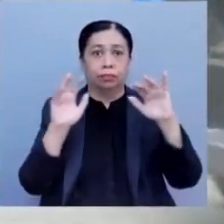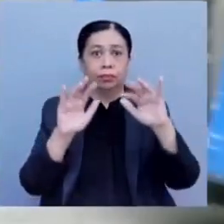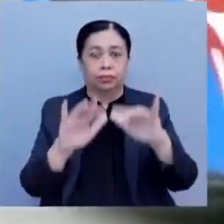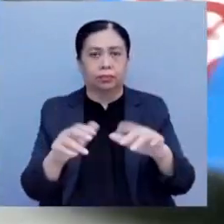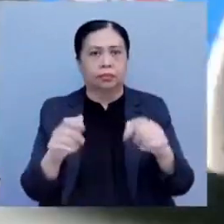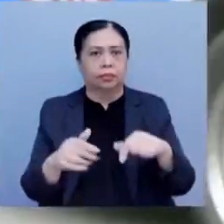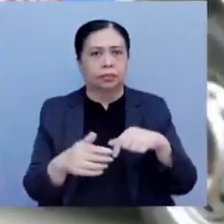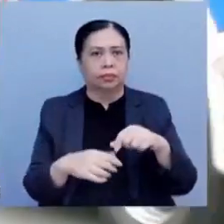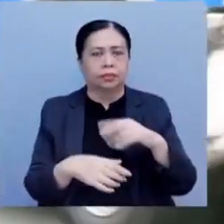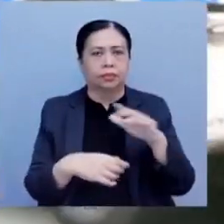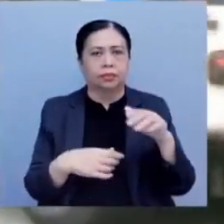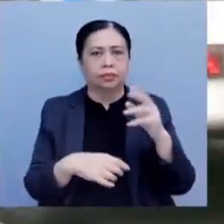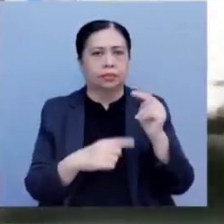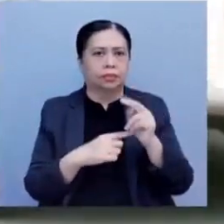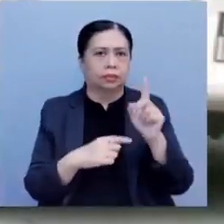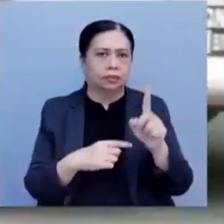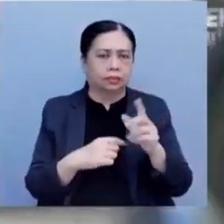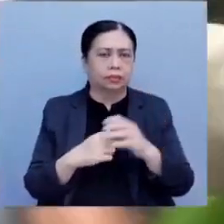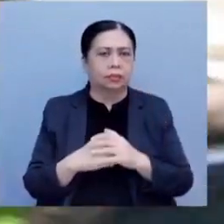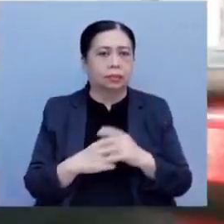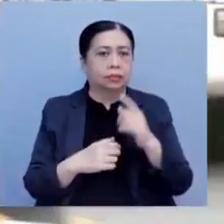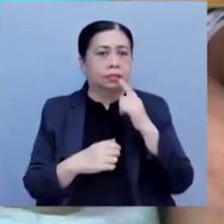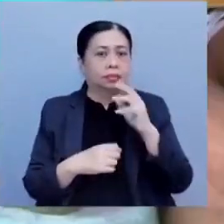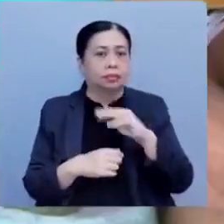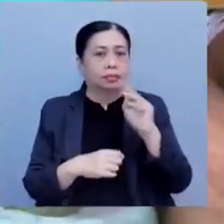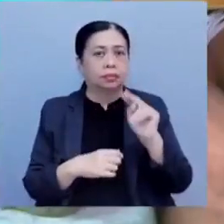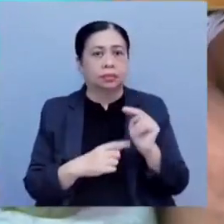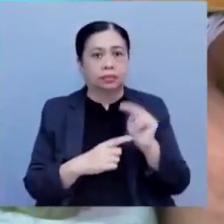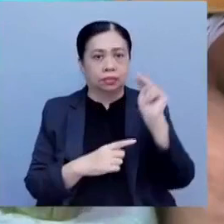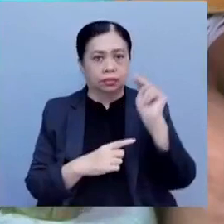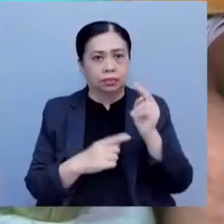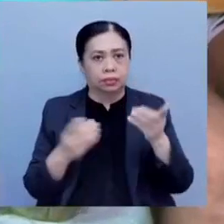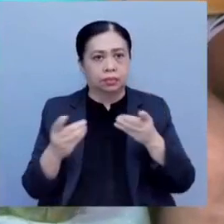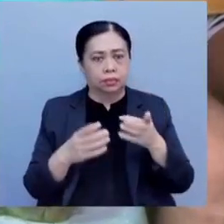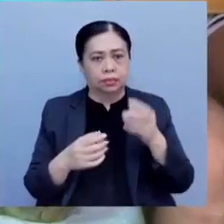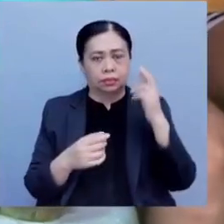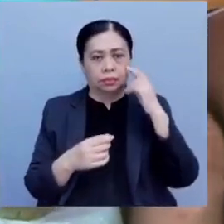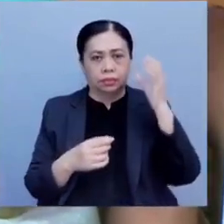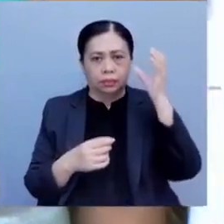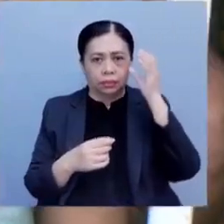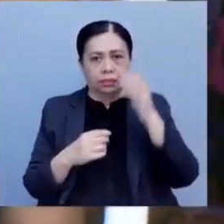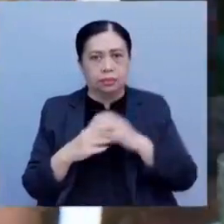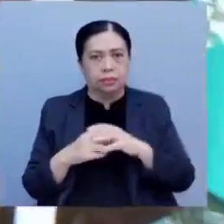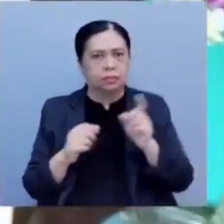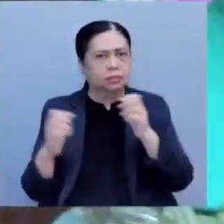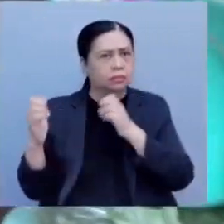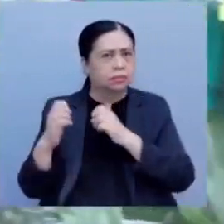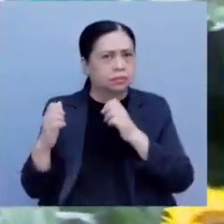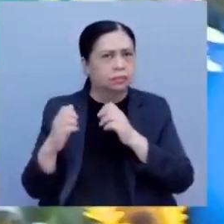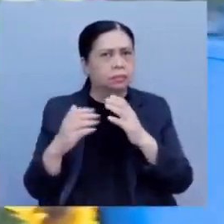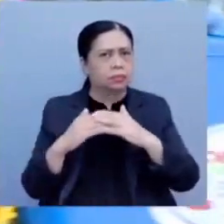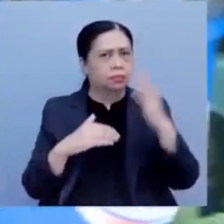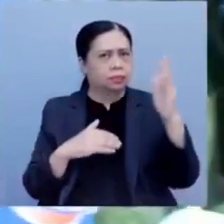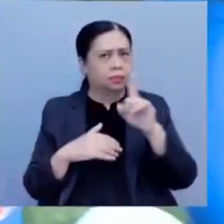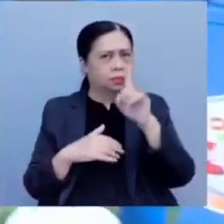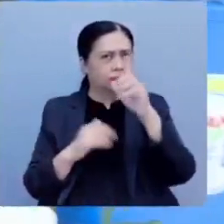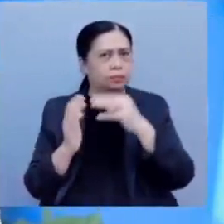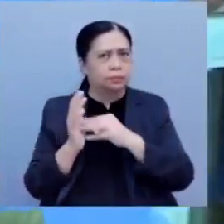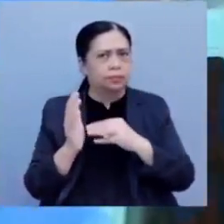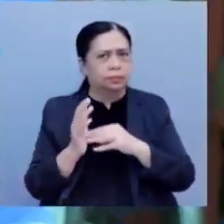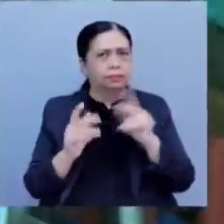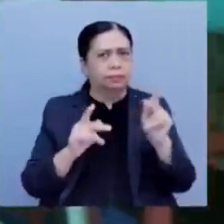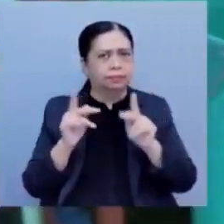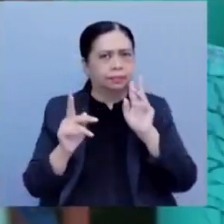All Saints Day. According to Manila North Cemetery Director Rosel Castañeda, they anticipate that over 1 million people will